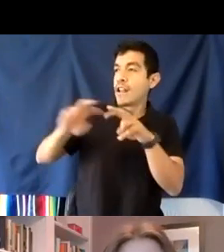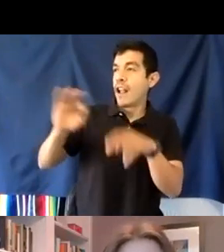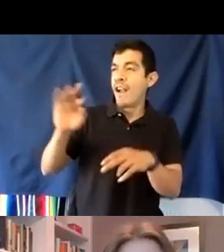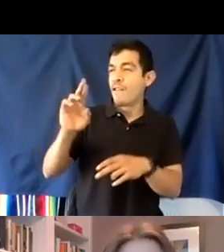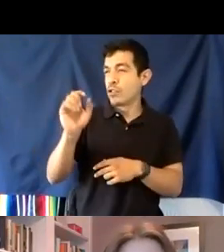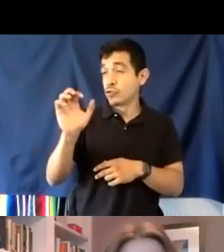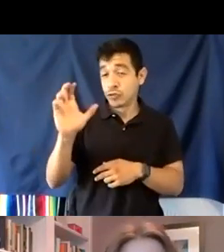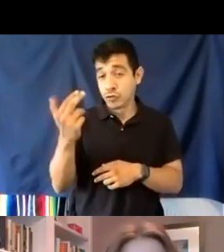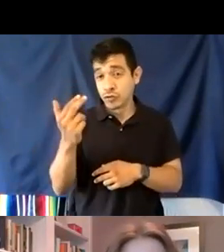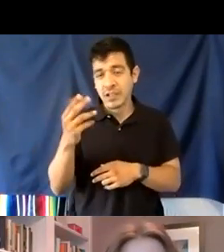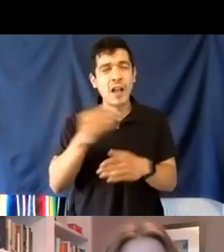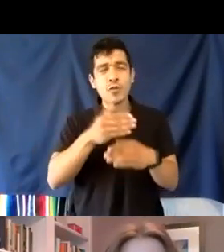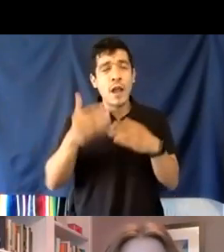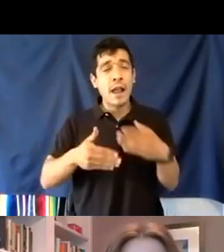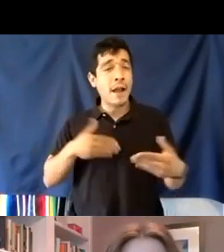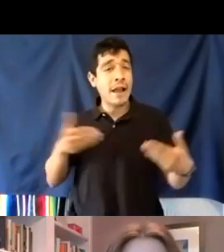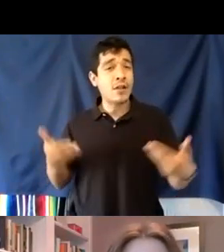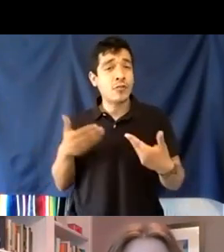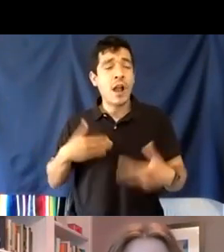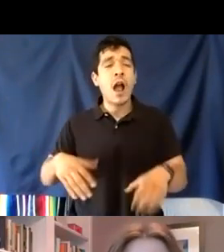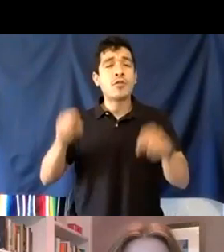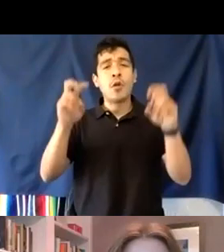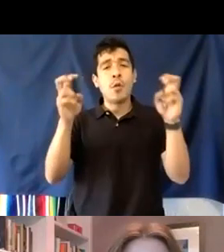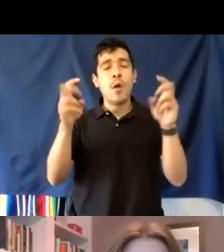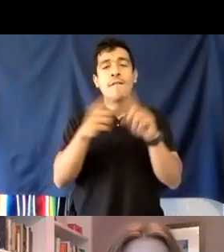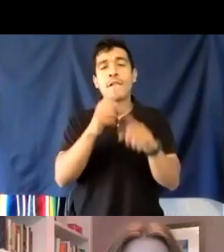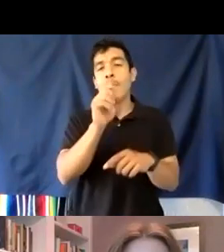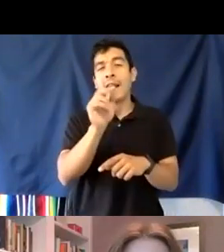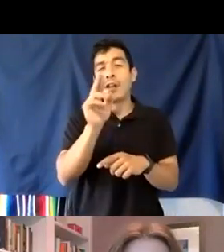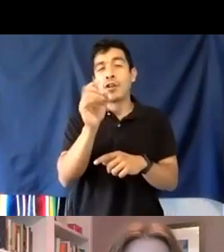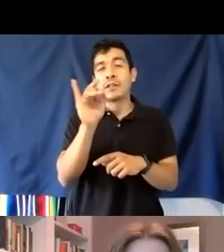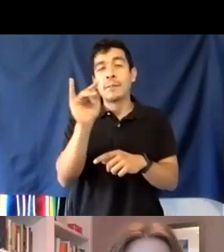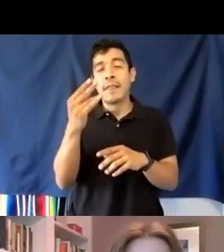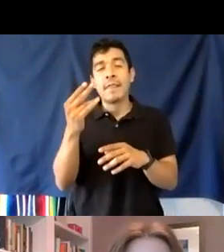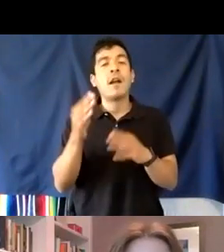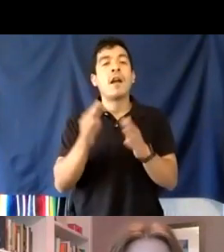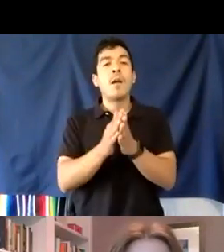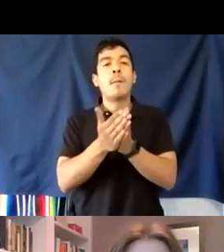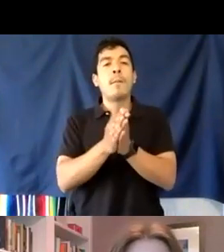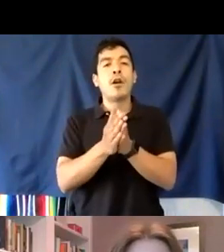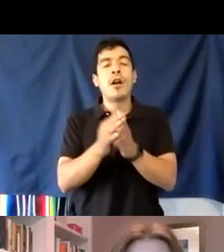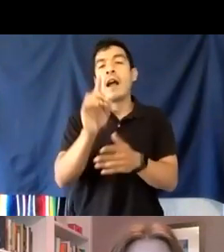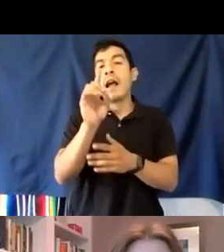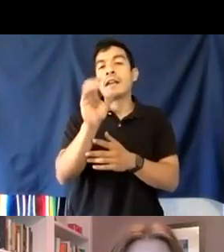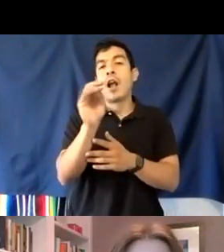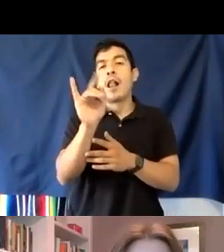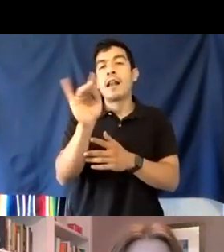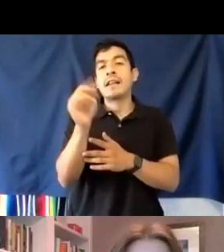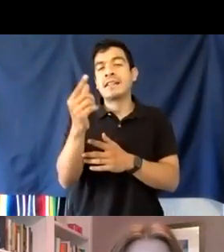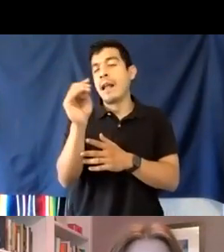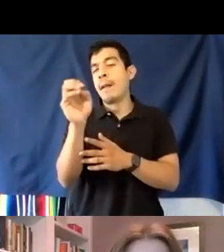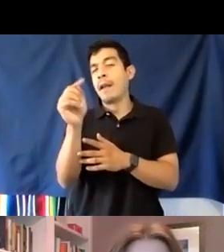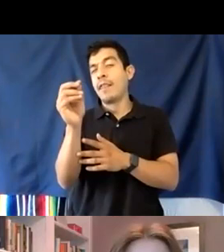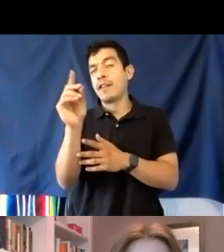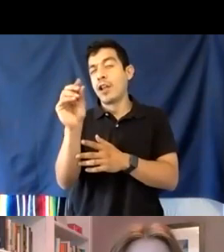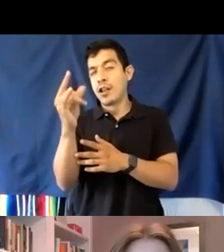introduction, I took a quote from Linda Smith's book, Decolonizing Methodology, Research and Indigenous People, where she writes about the need